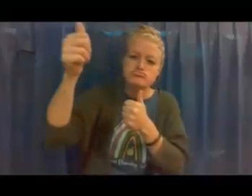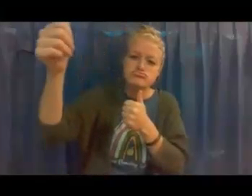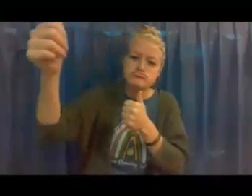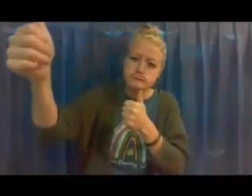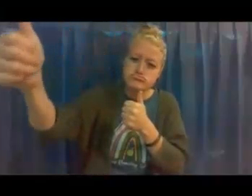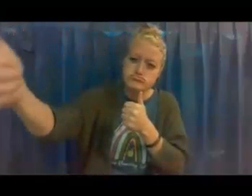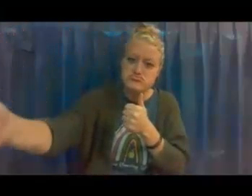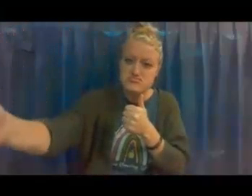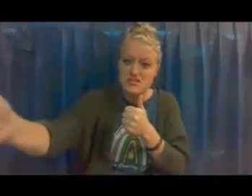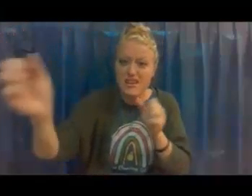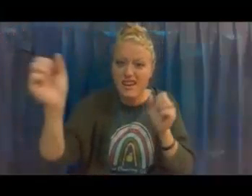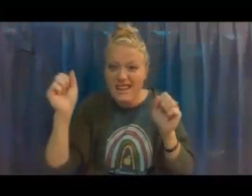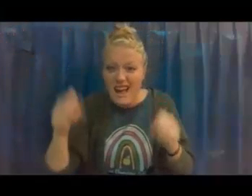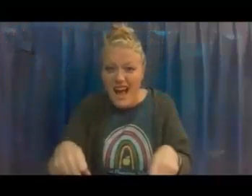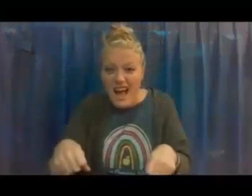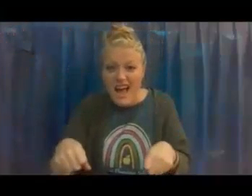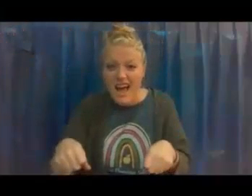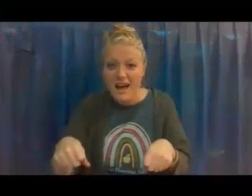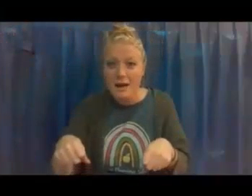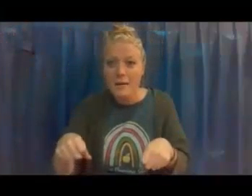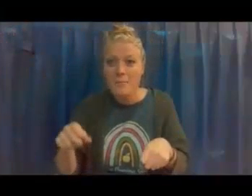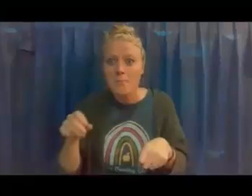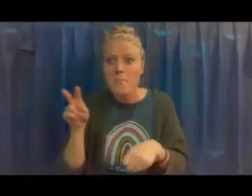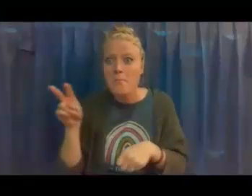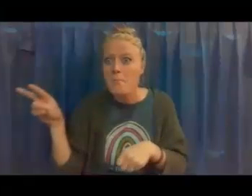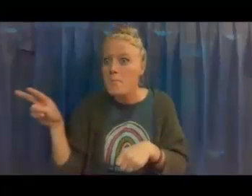It can travel far.